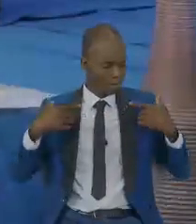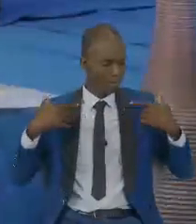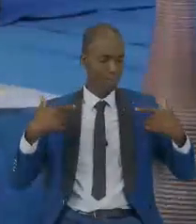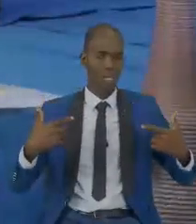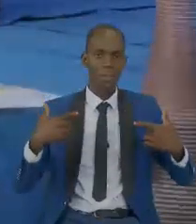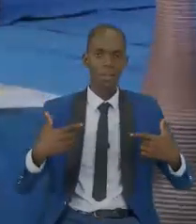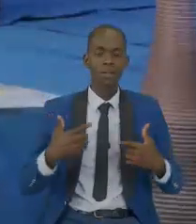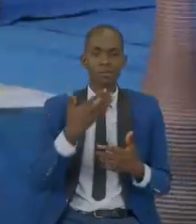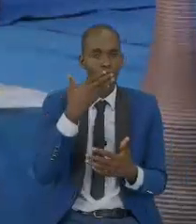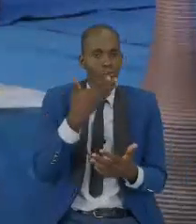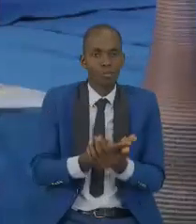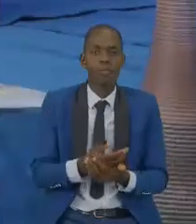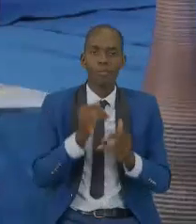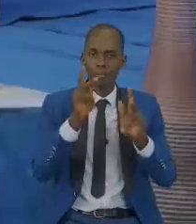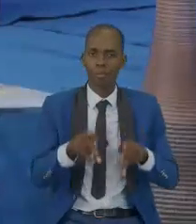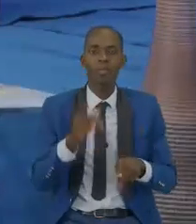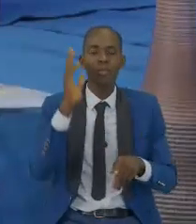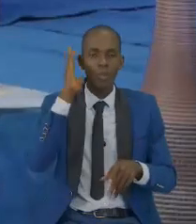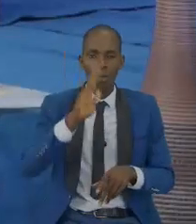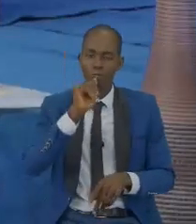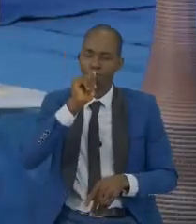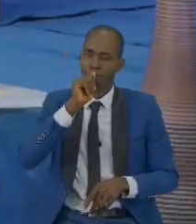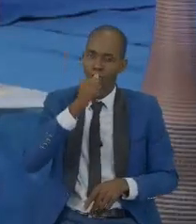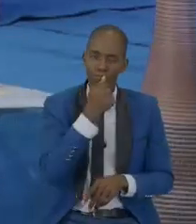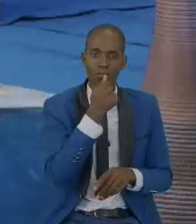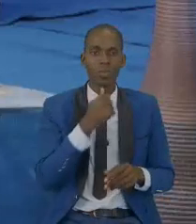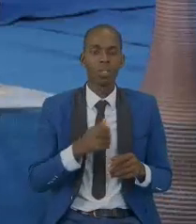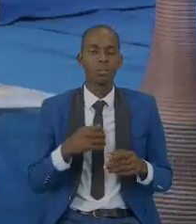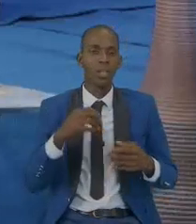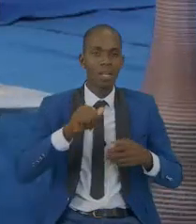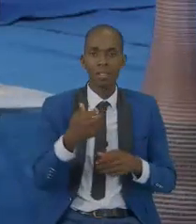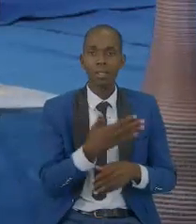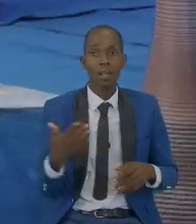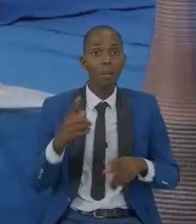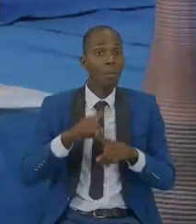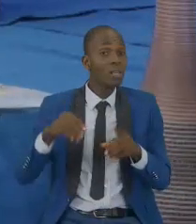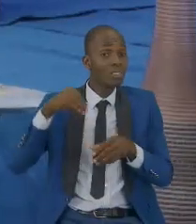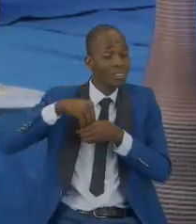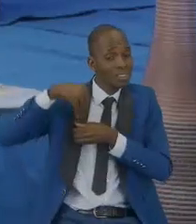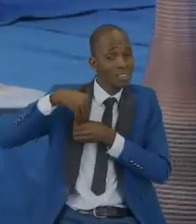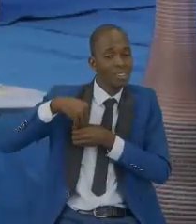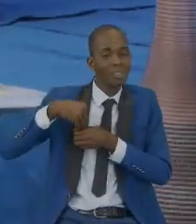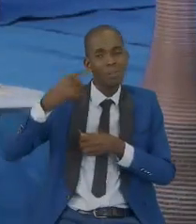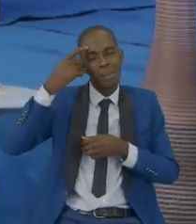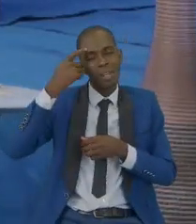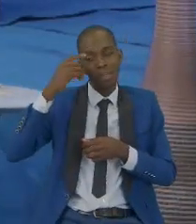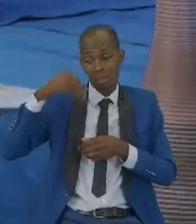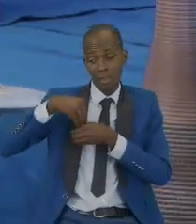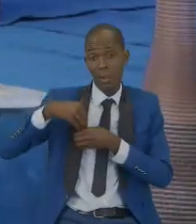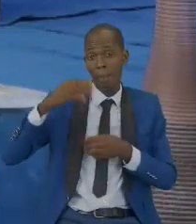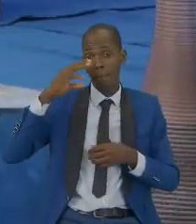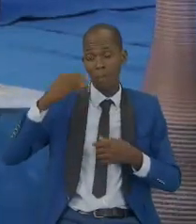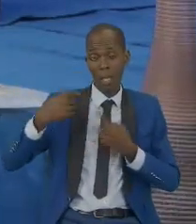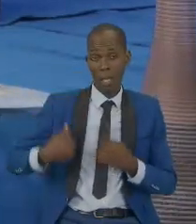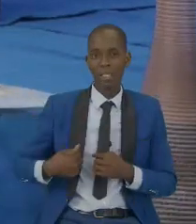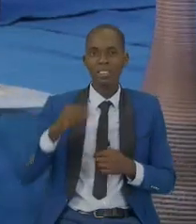figure will be able to endure anything. But their inner man needs to be strengthened. And when